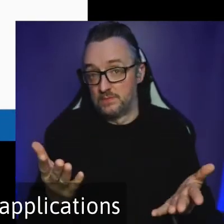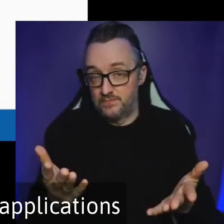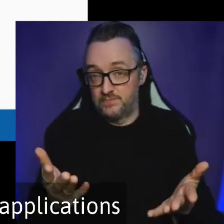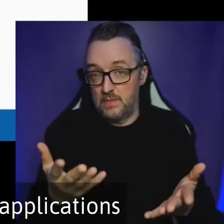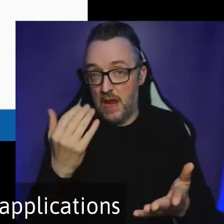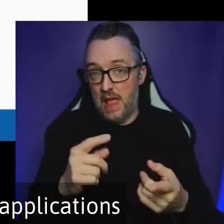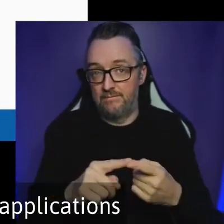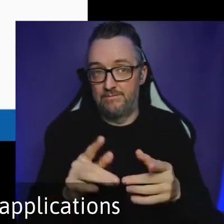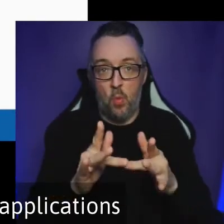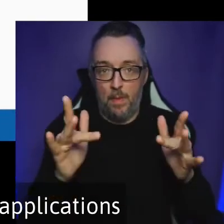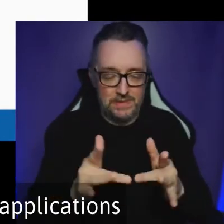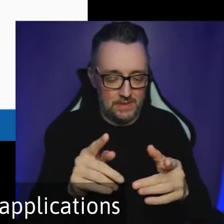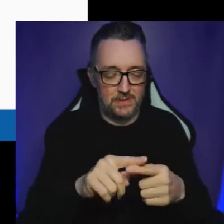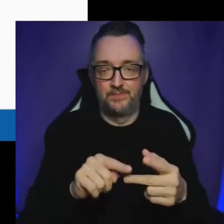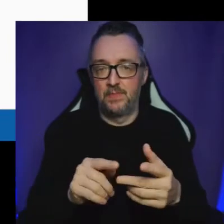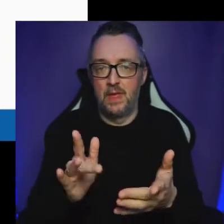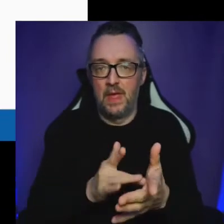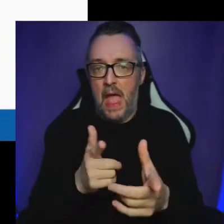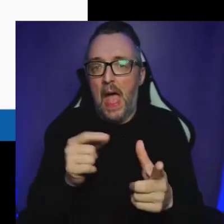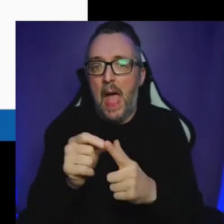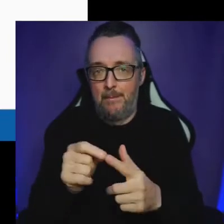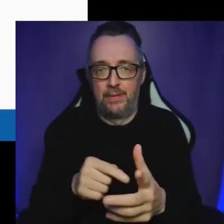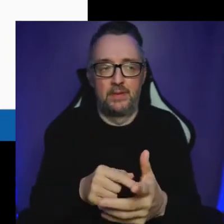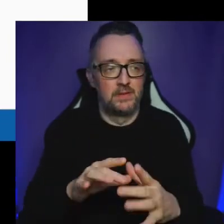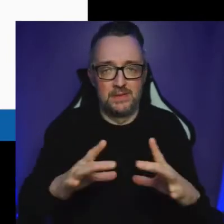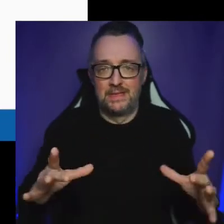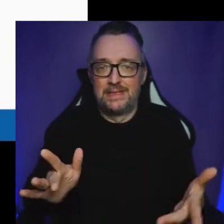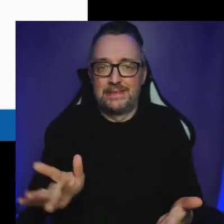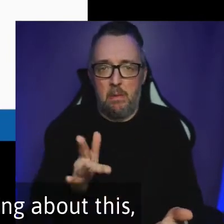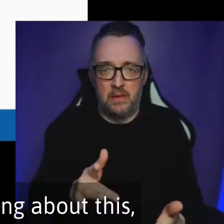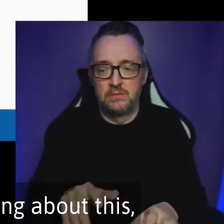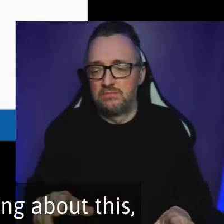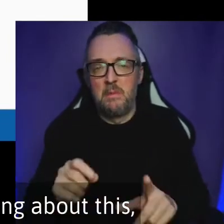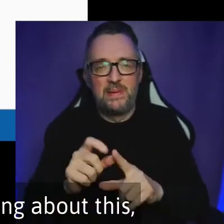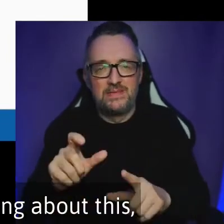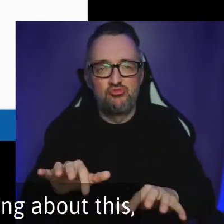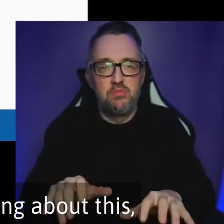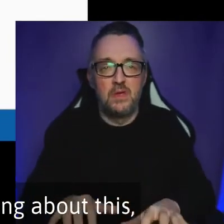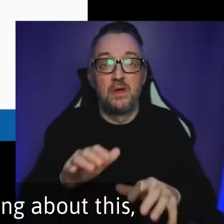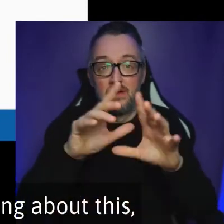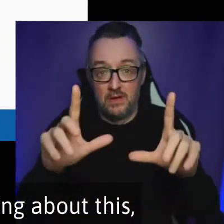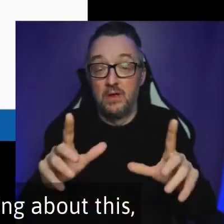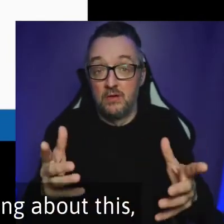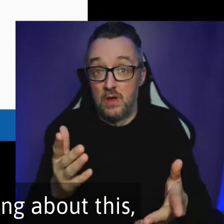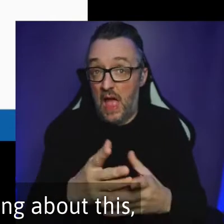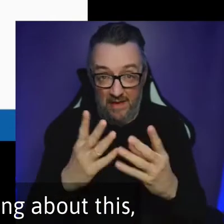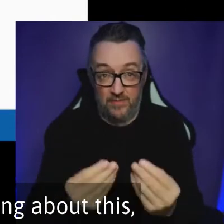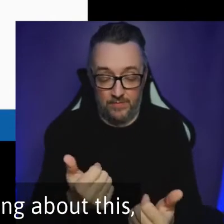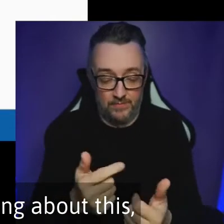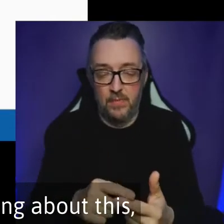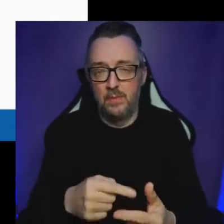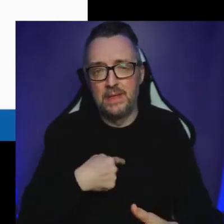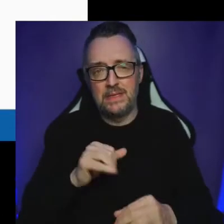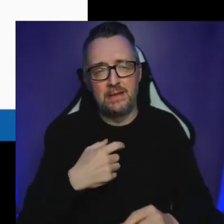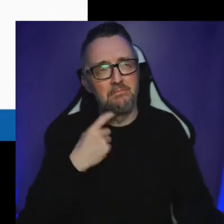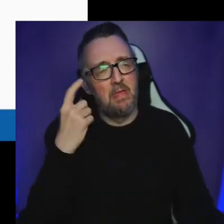got websites and mobile applications, and we've got tablets and desktops and so forth. But actually, when I started thinking about